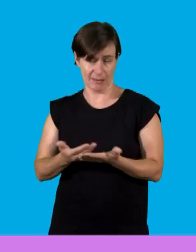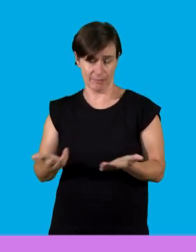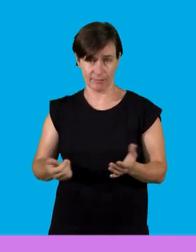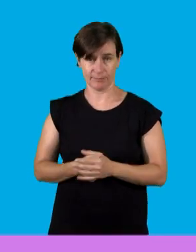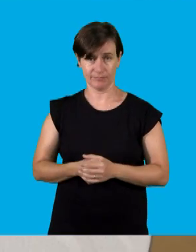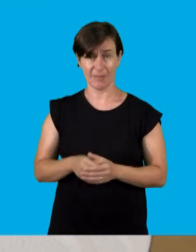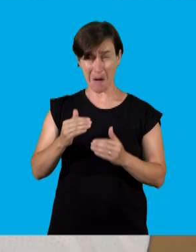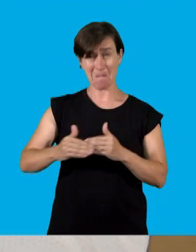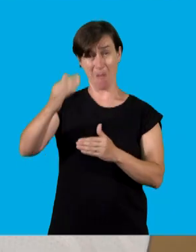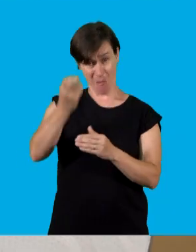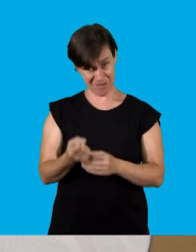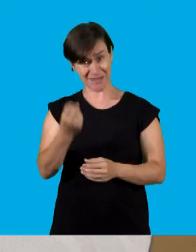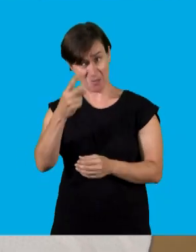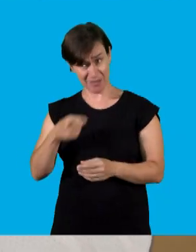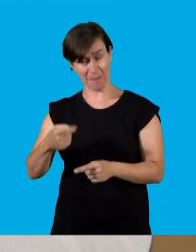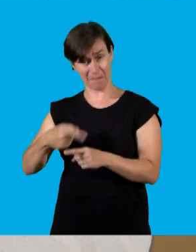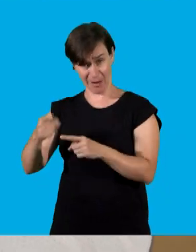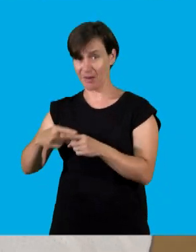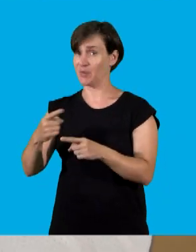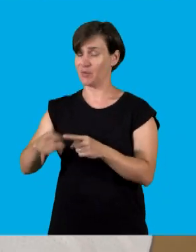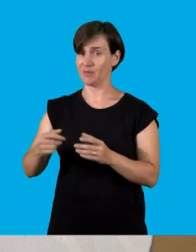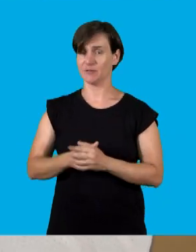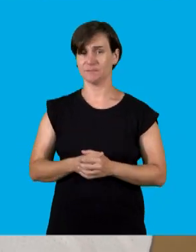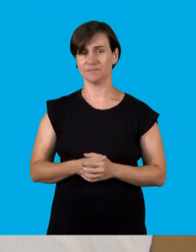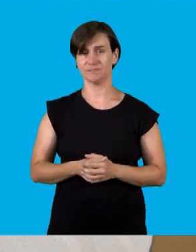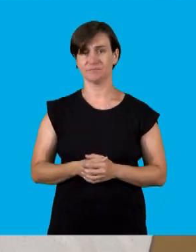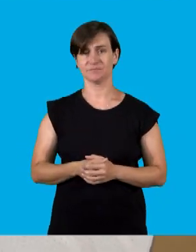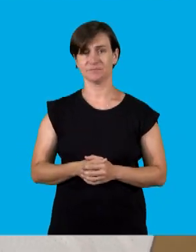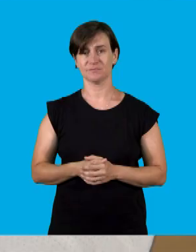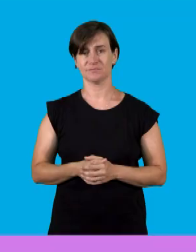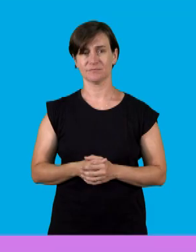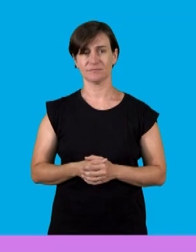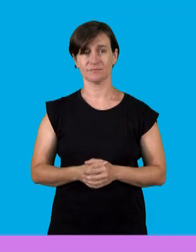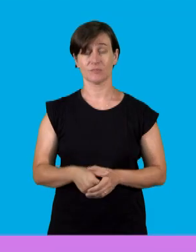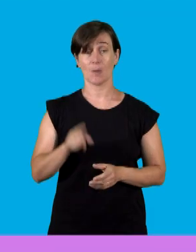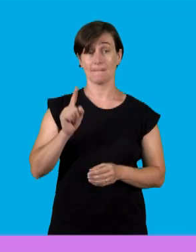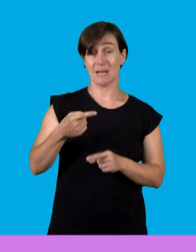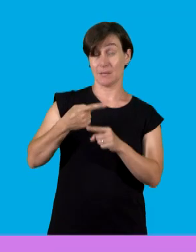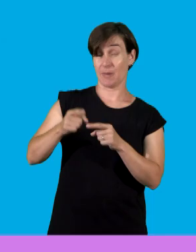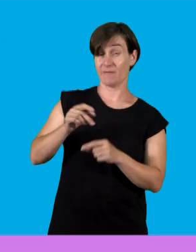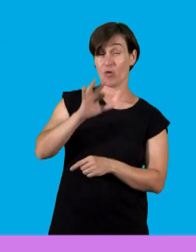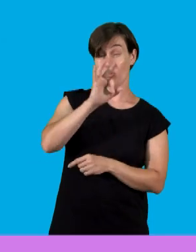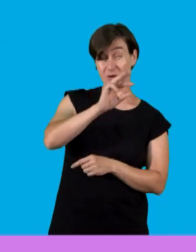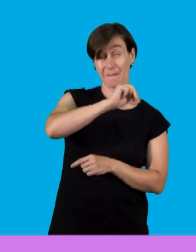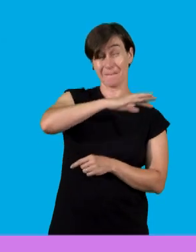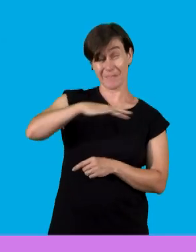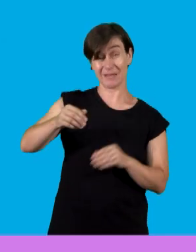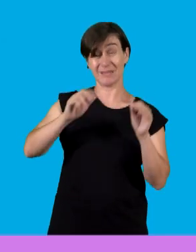pay more than double, right? I'll quickly go back just to point that out to you again. This is what he needs to pay back,